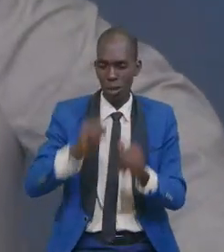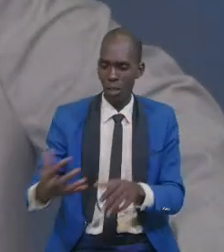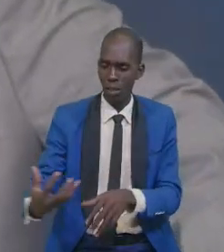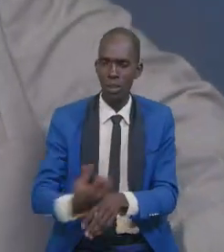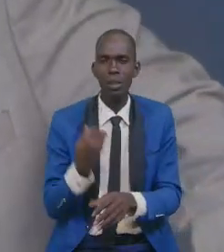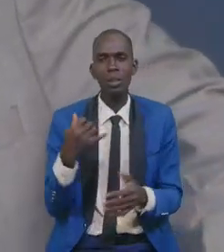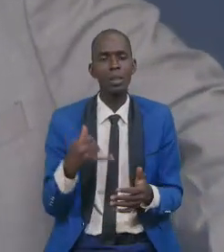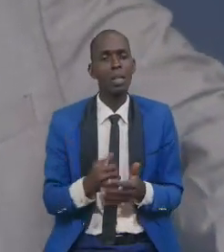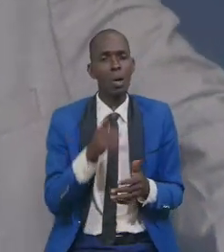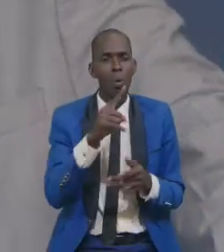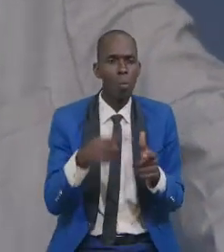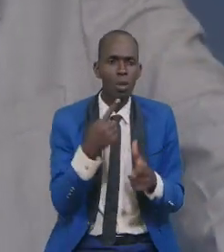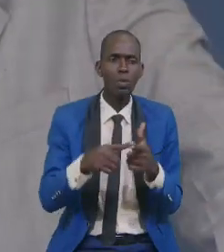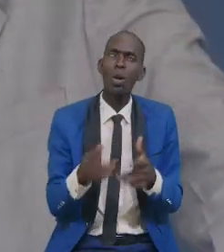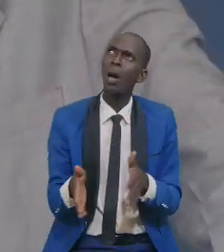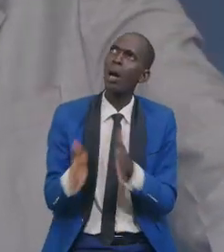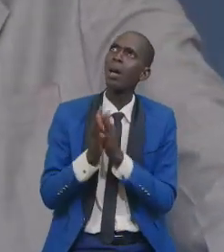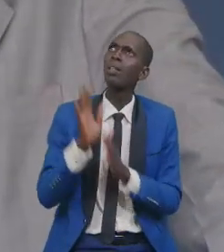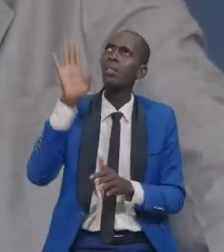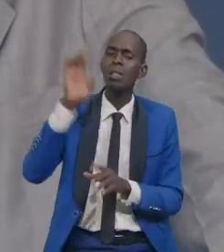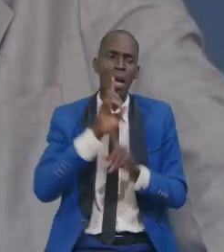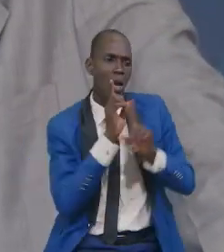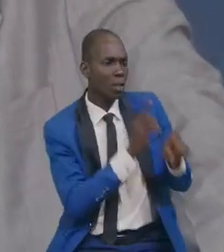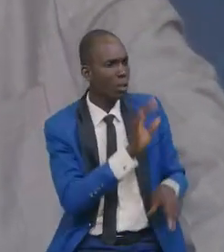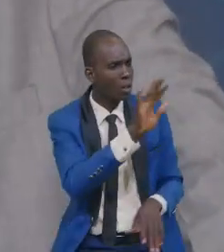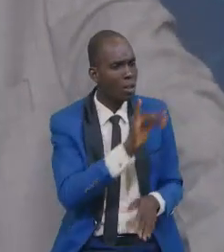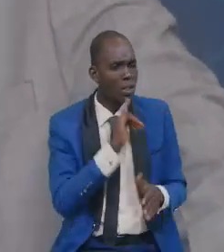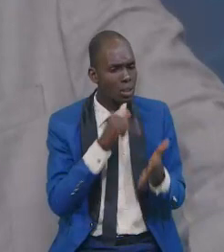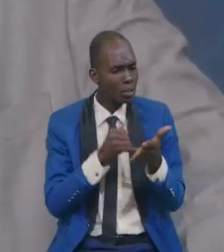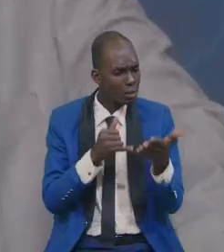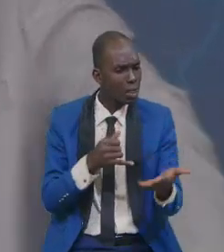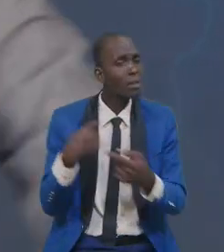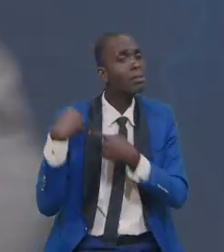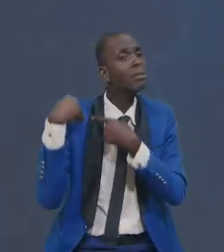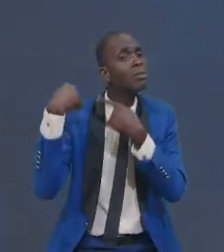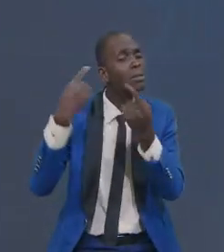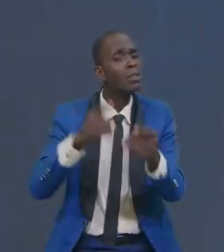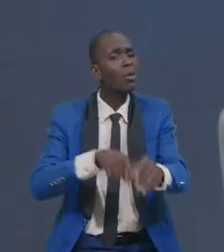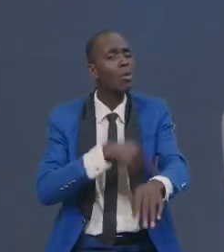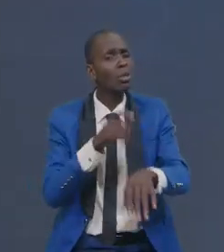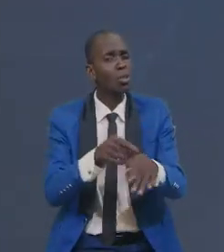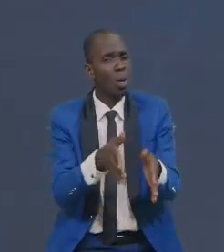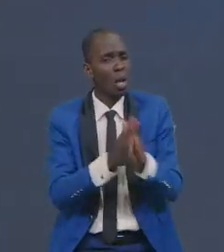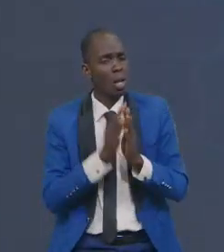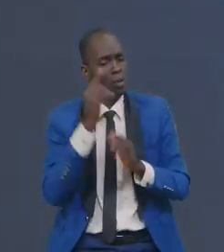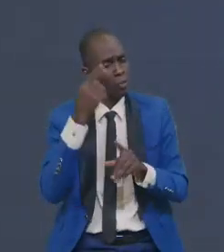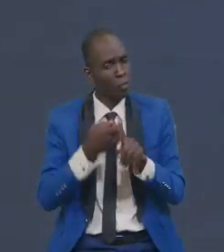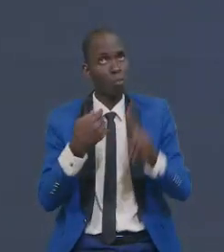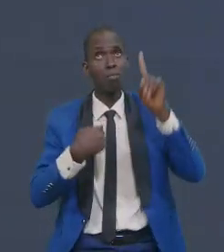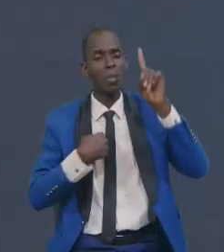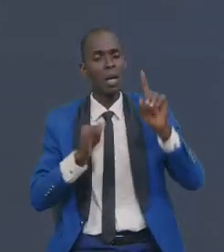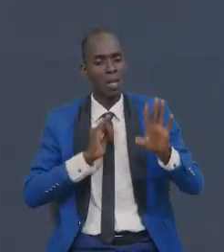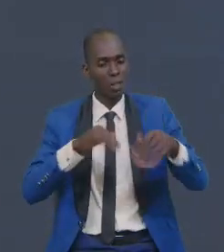look at that. I put it there since how long ago? I didn't know, but now you